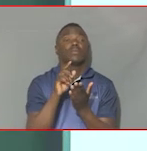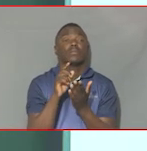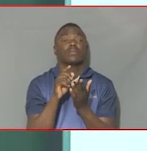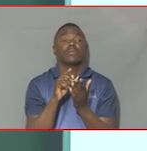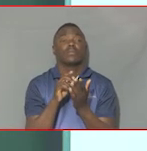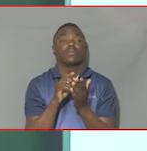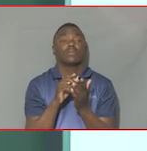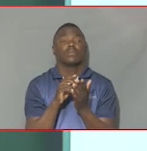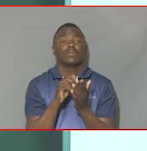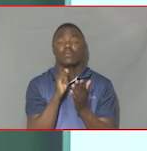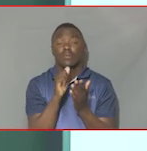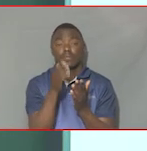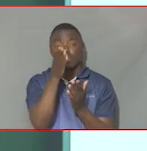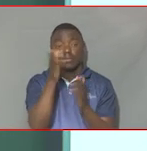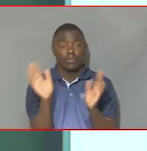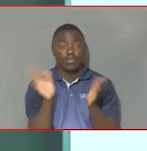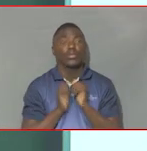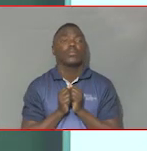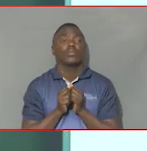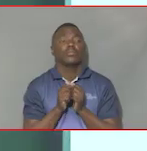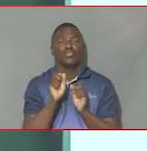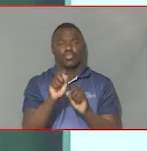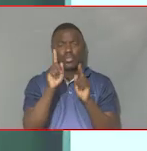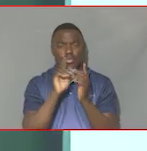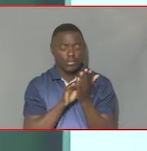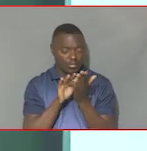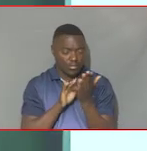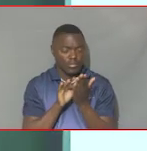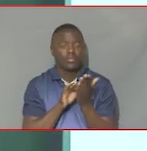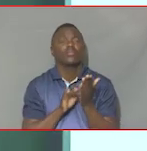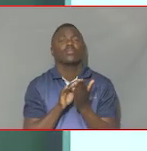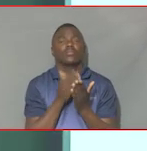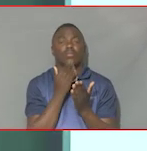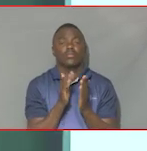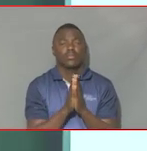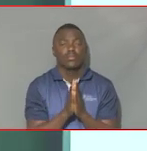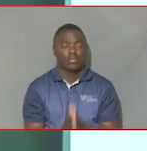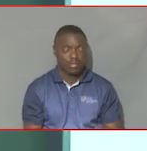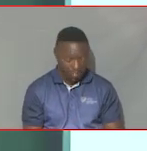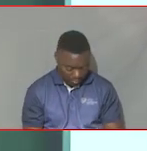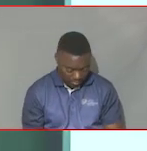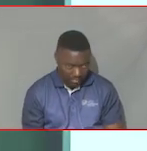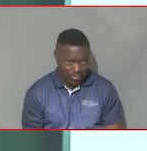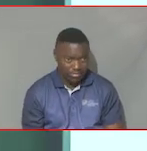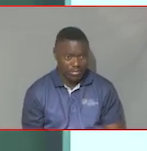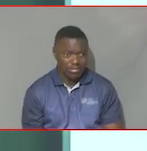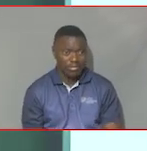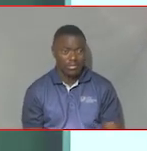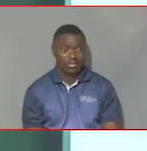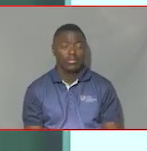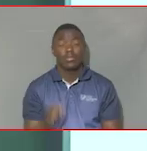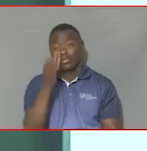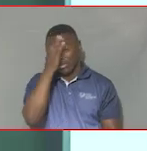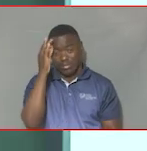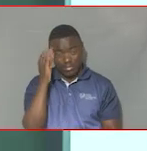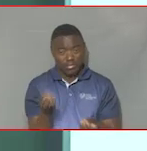coefficient. There's the answer. I want you to go and do it now on the calculator. Right, I'm going to give you a few minutes